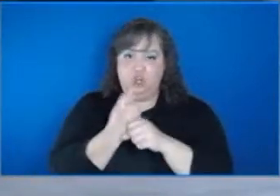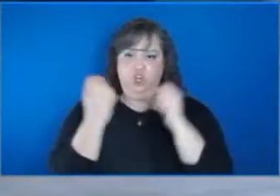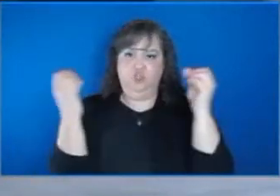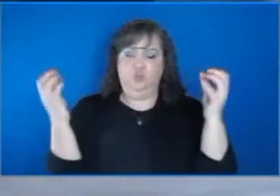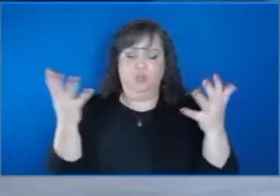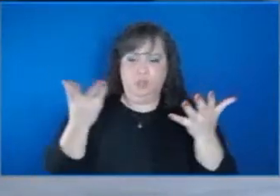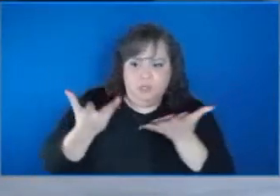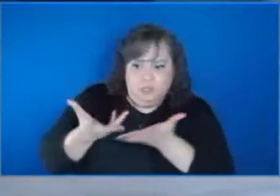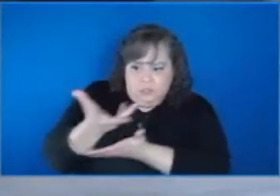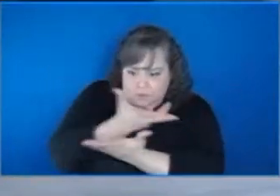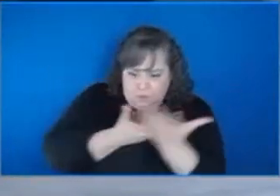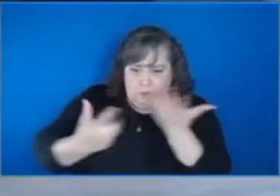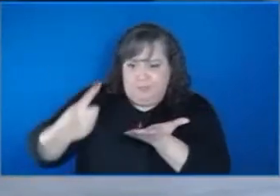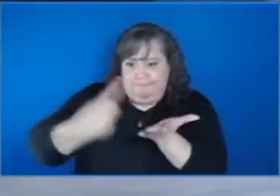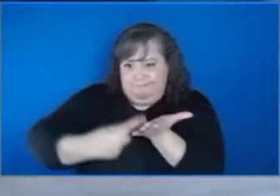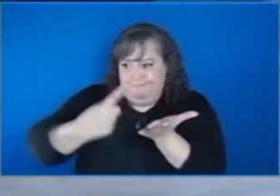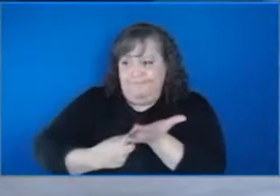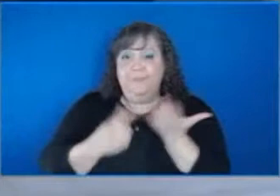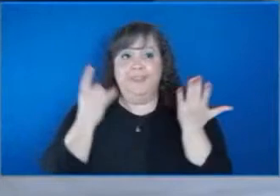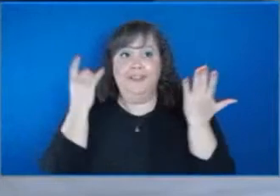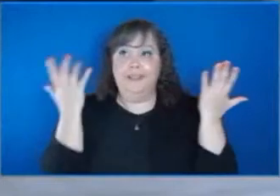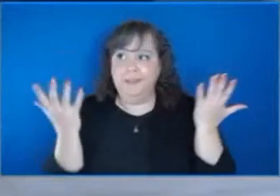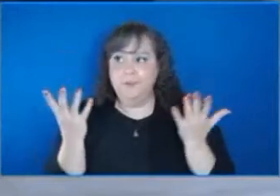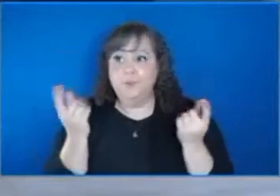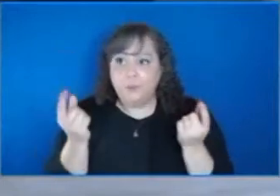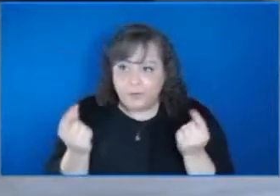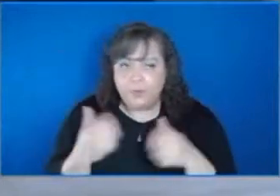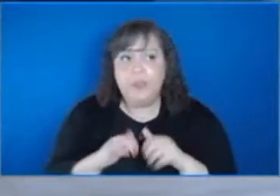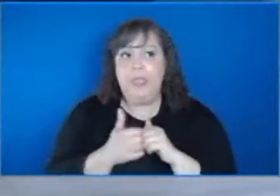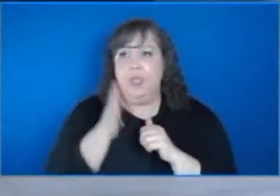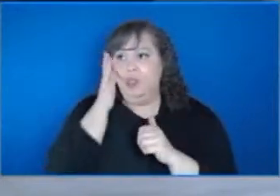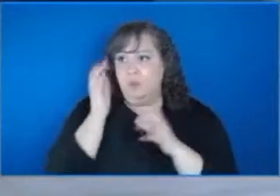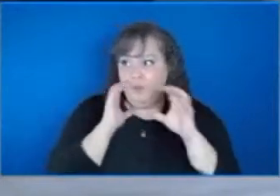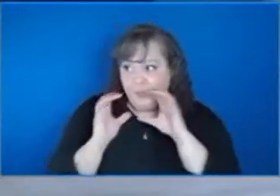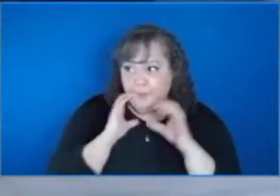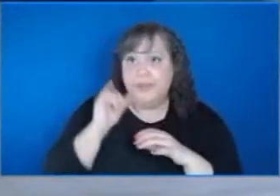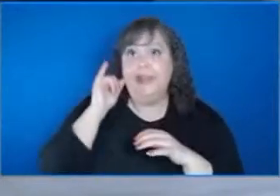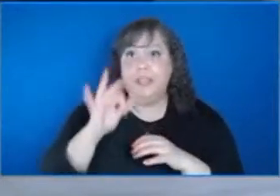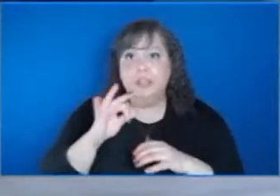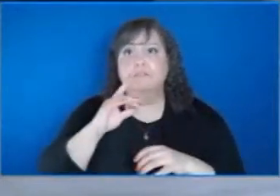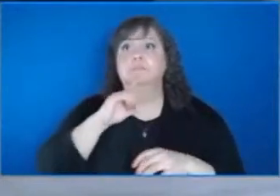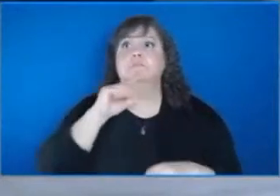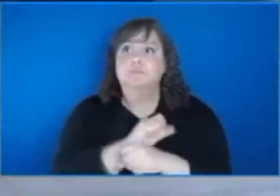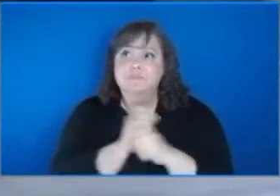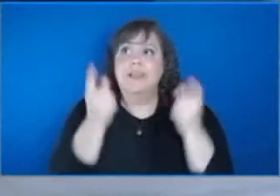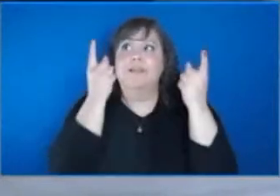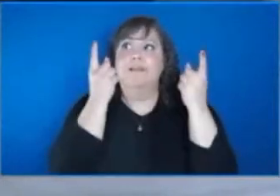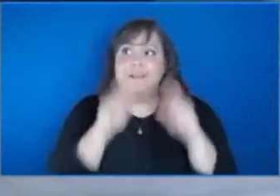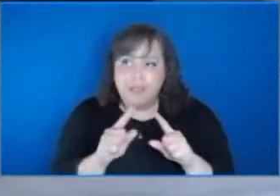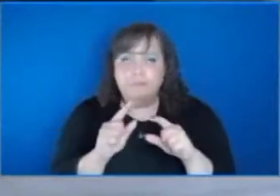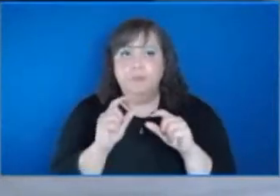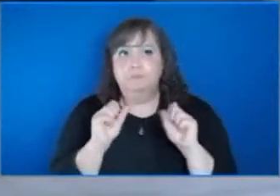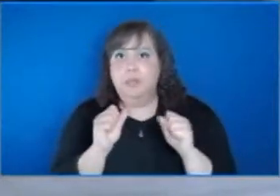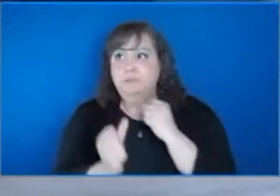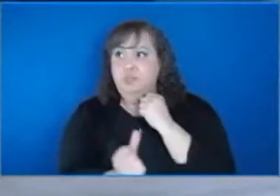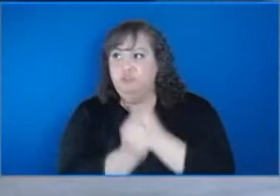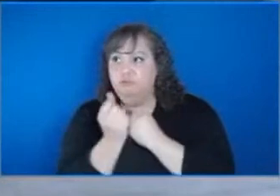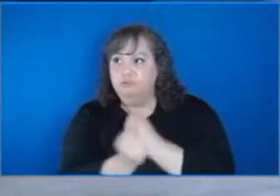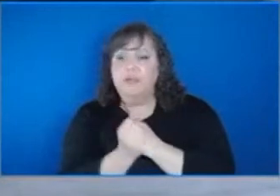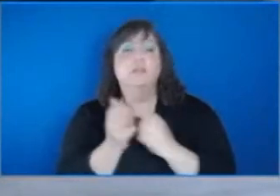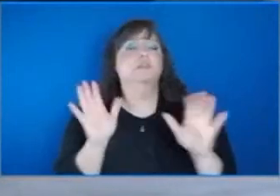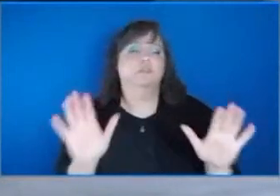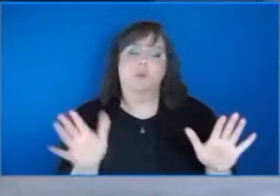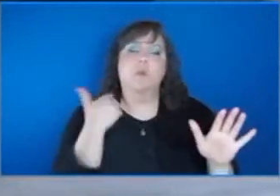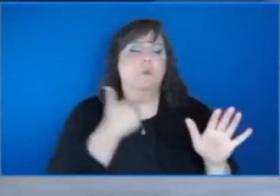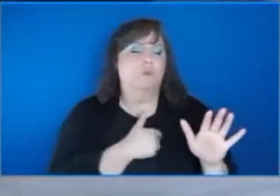about what are we going to do and how are we going to communicate this if we ever had a potential threat. So absolutely,